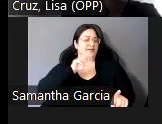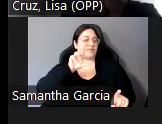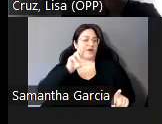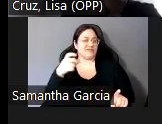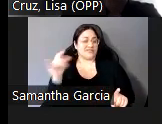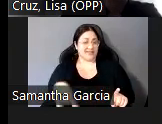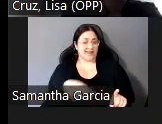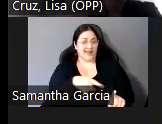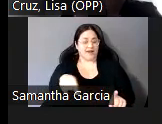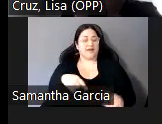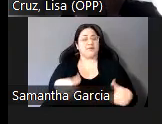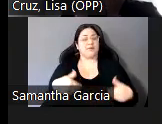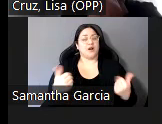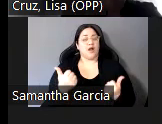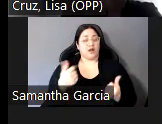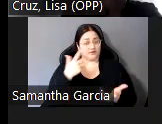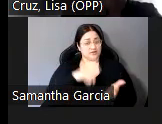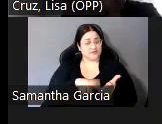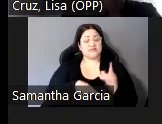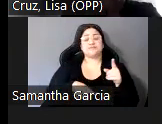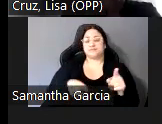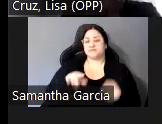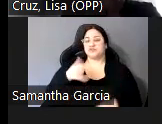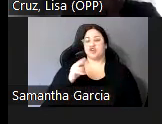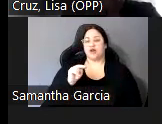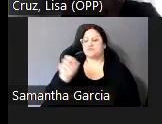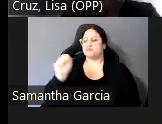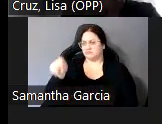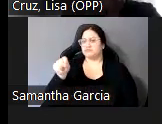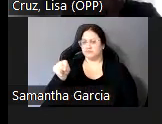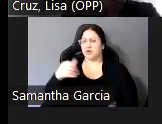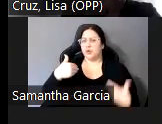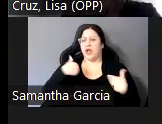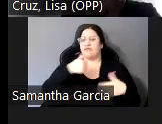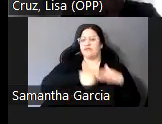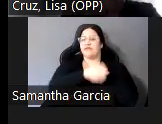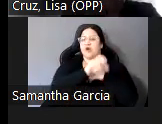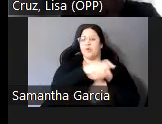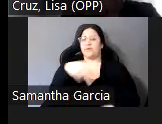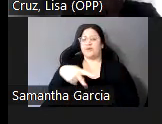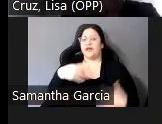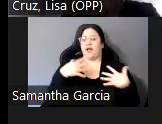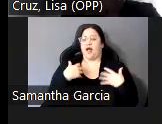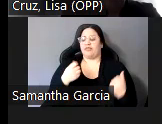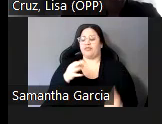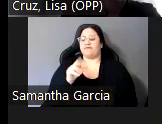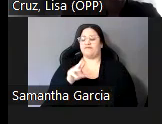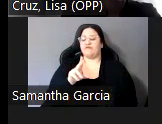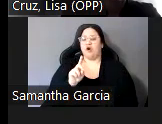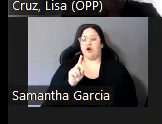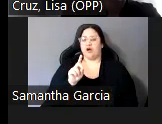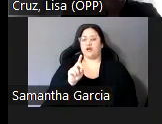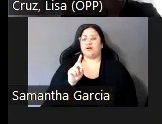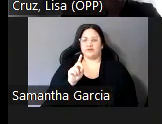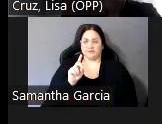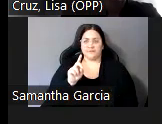branch of the Ontario Provincial Police, we have a health fraud unit. Health Ontario doesn't have their own investigators. They contract